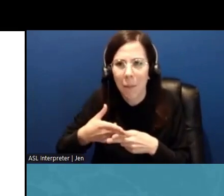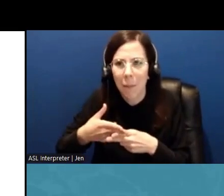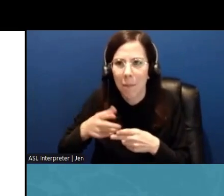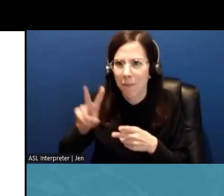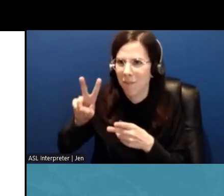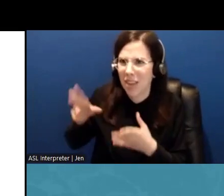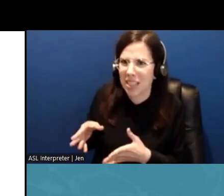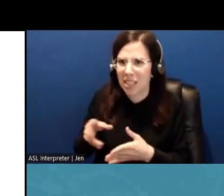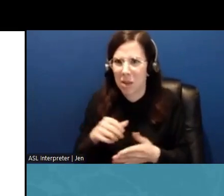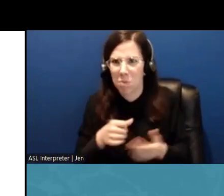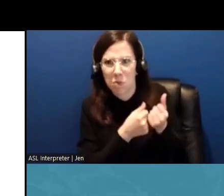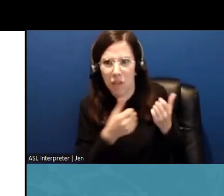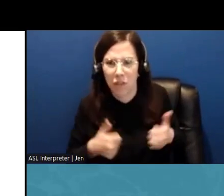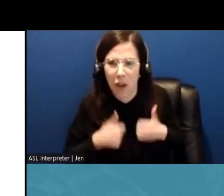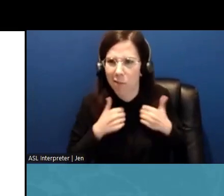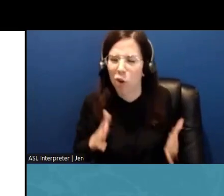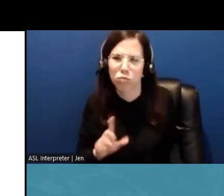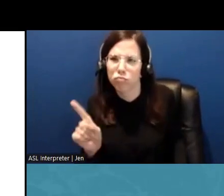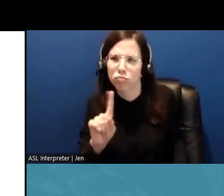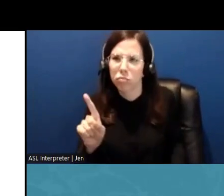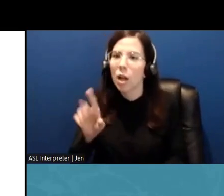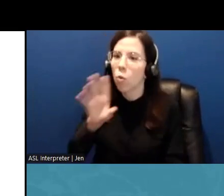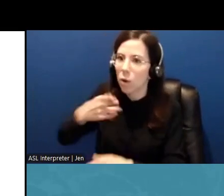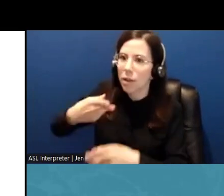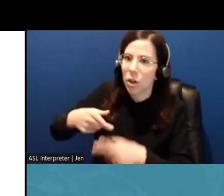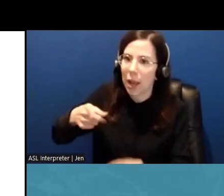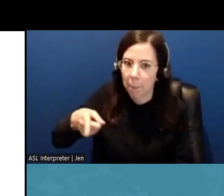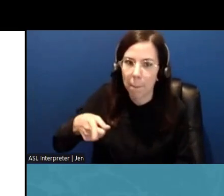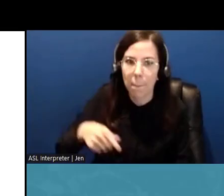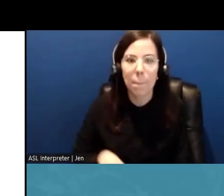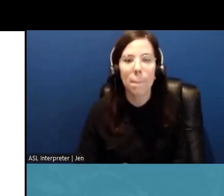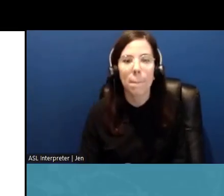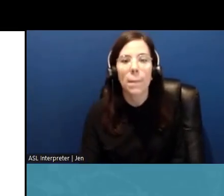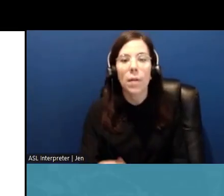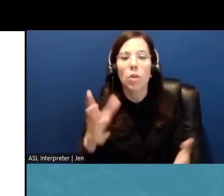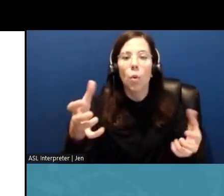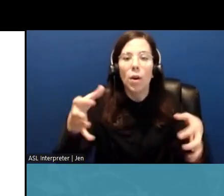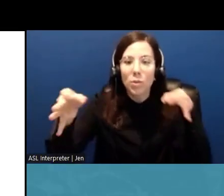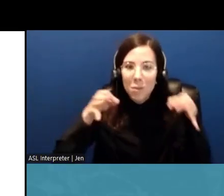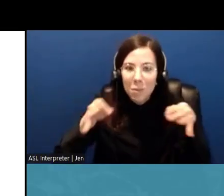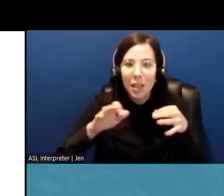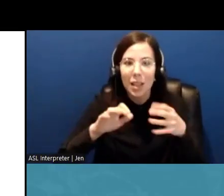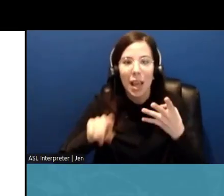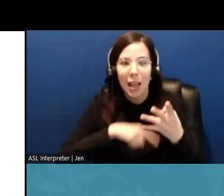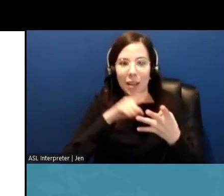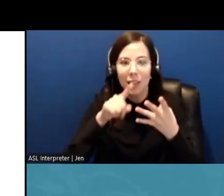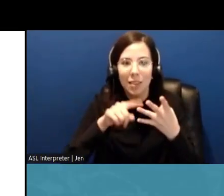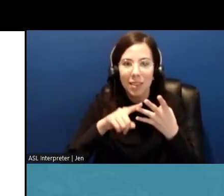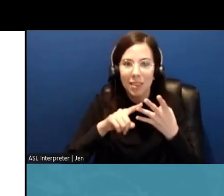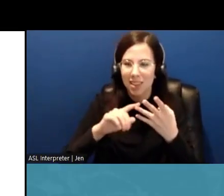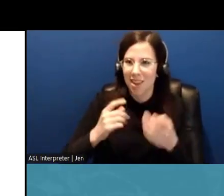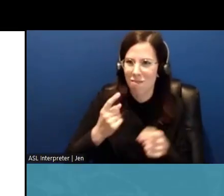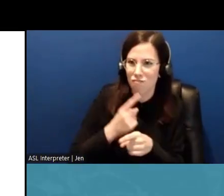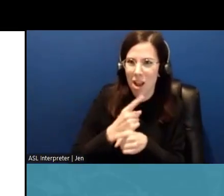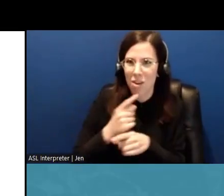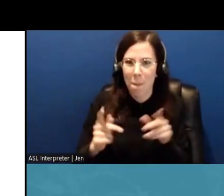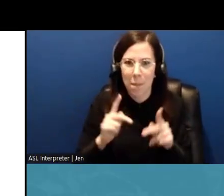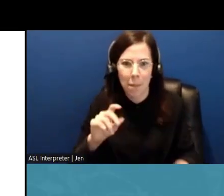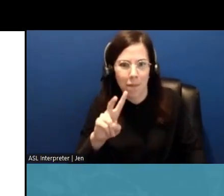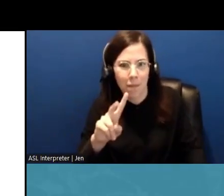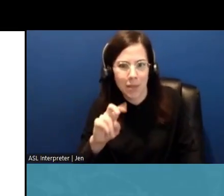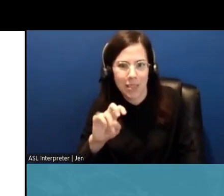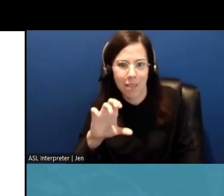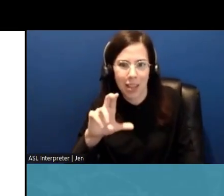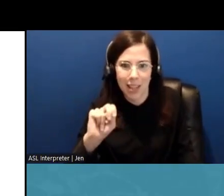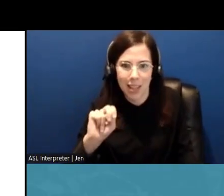third objective, we want to explain the role of civilian victims counsel in the military criminal justice system. What is it? Why does it exist? How do